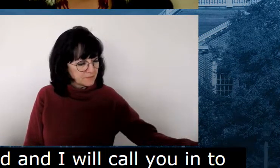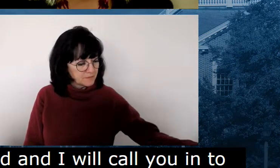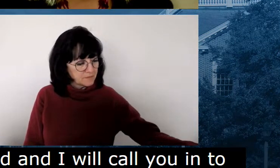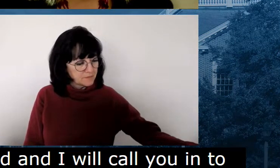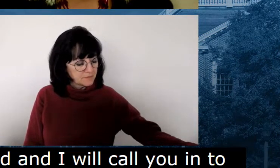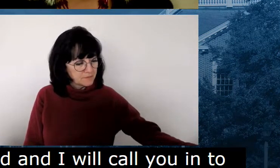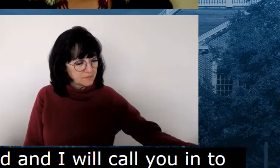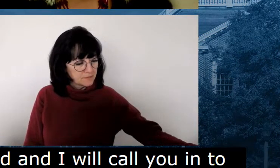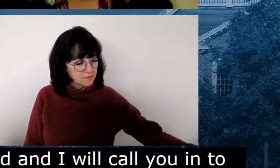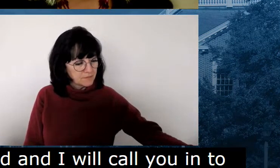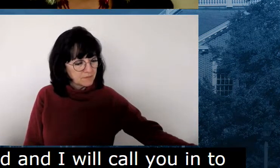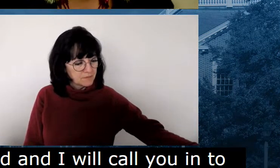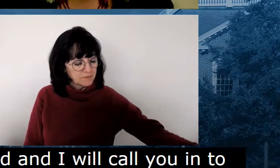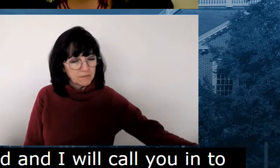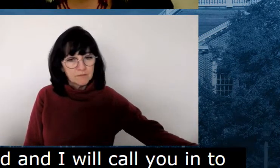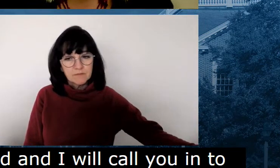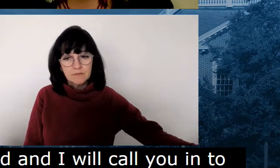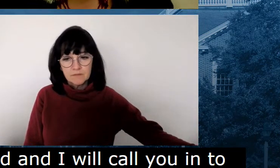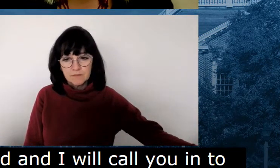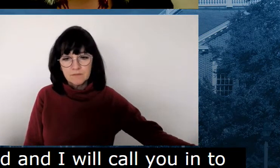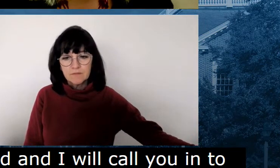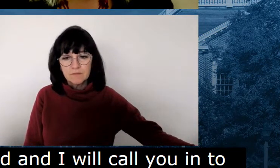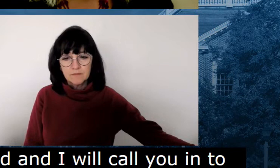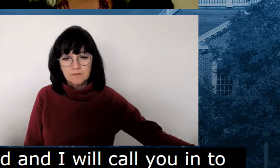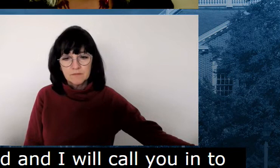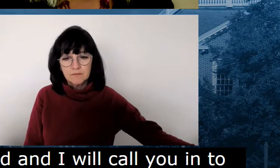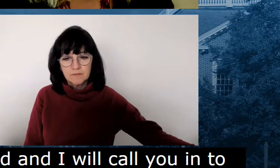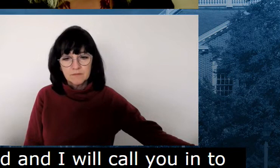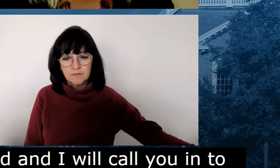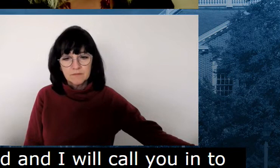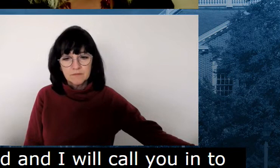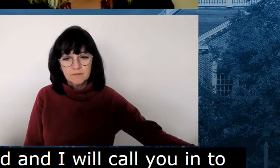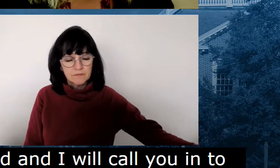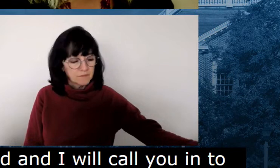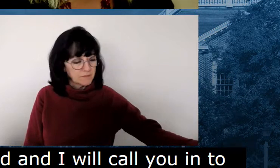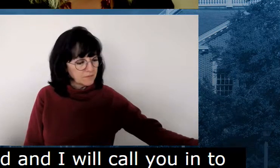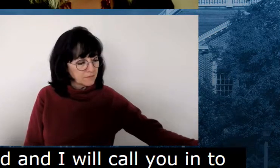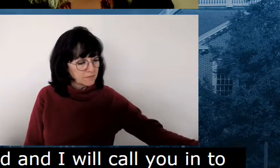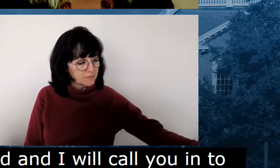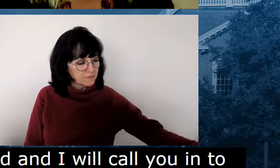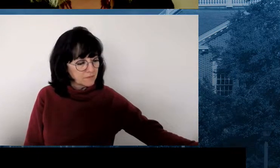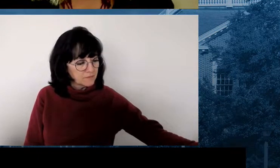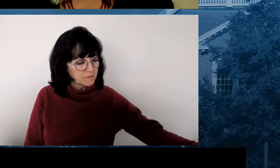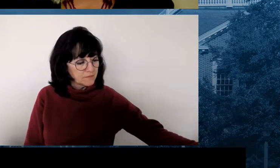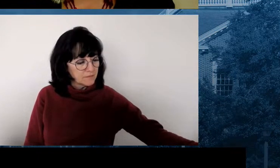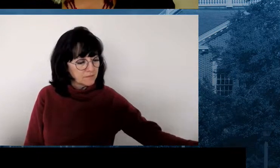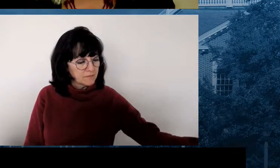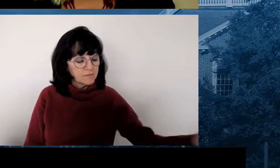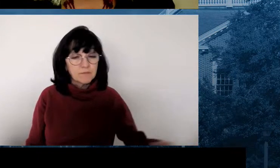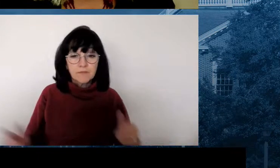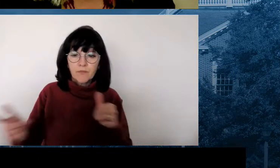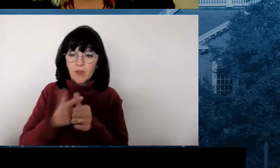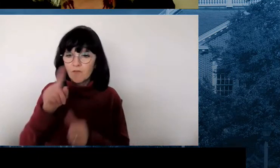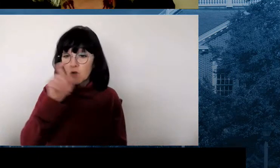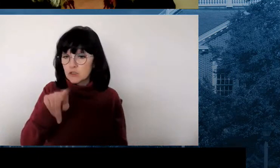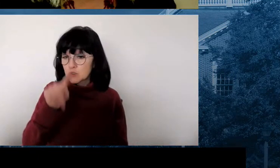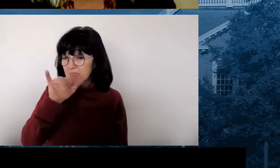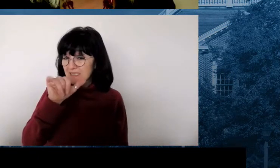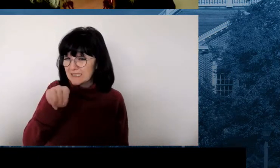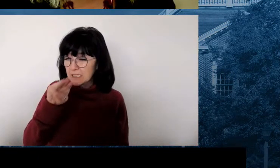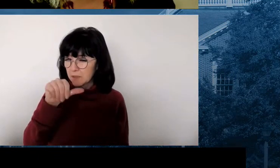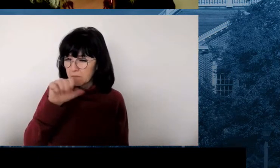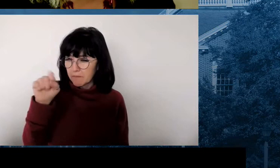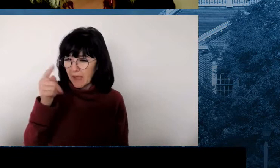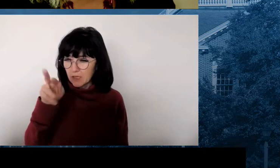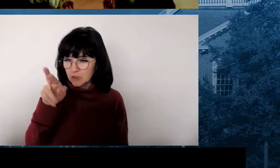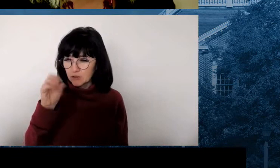Governor, we have our first question will come from Tim Mastro from the Delaware State News. Tim, you